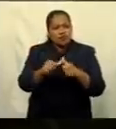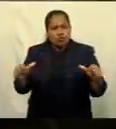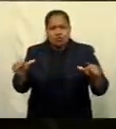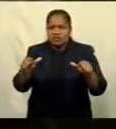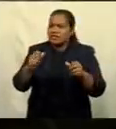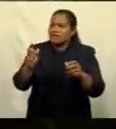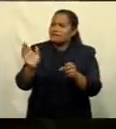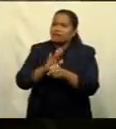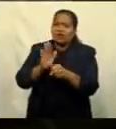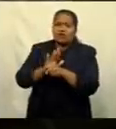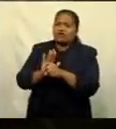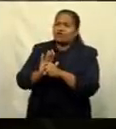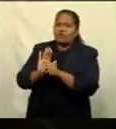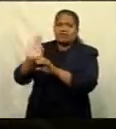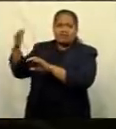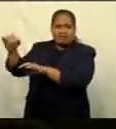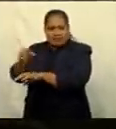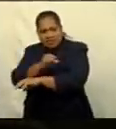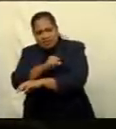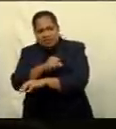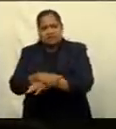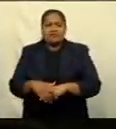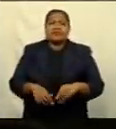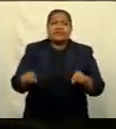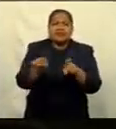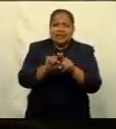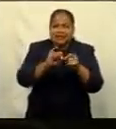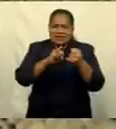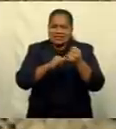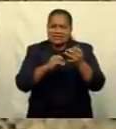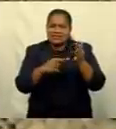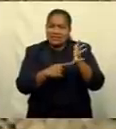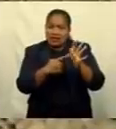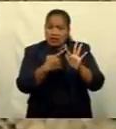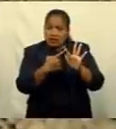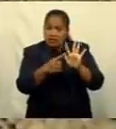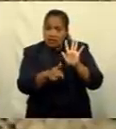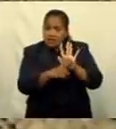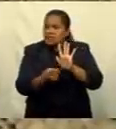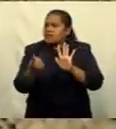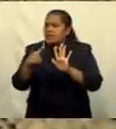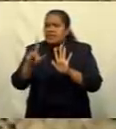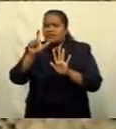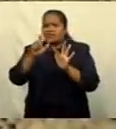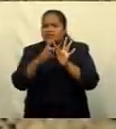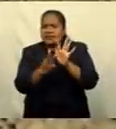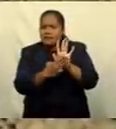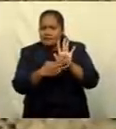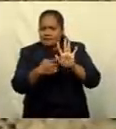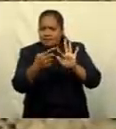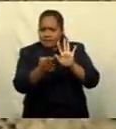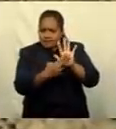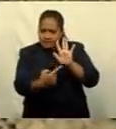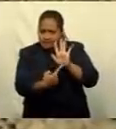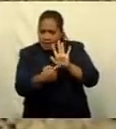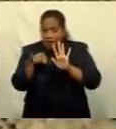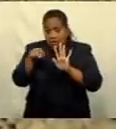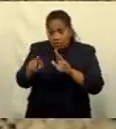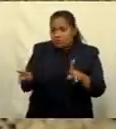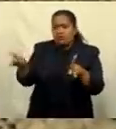high emissions, such as steel and cement. That has unnerved EU trading partners, including Russia and